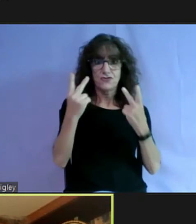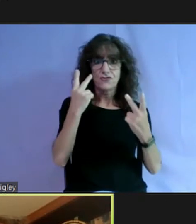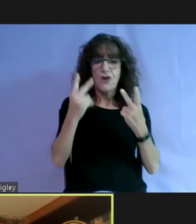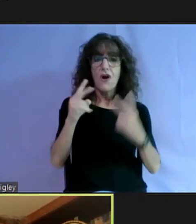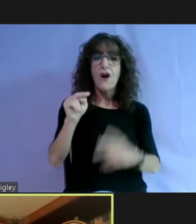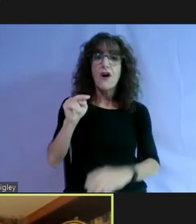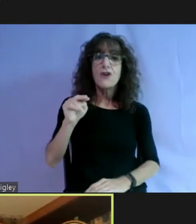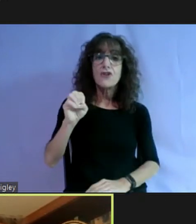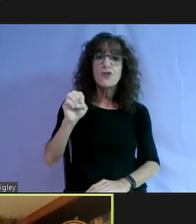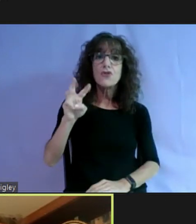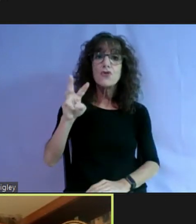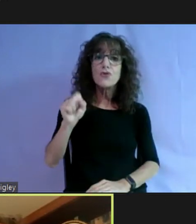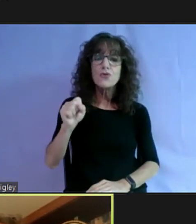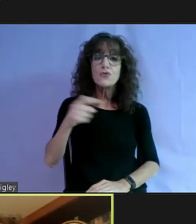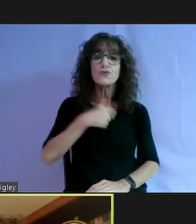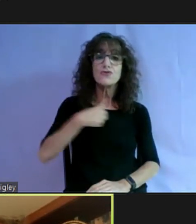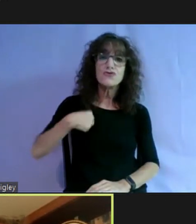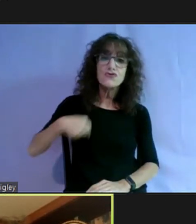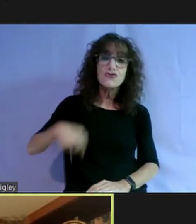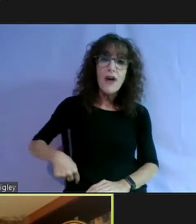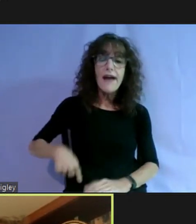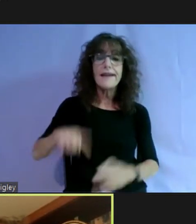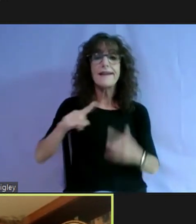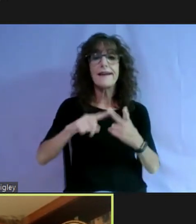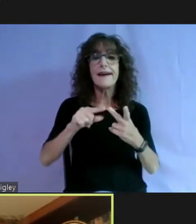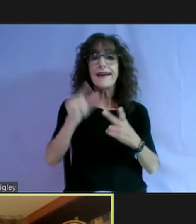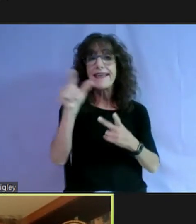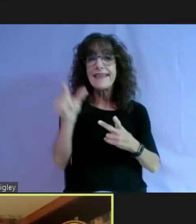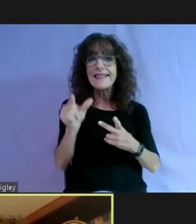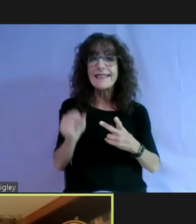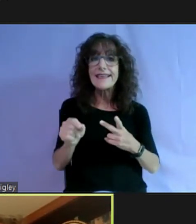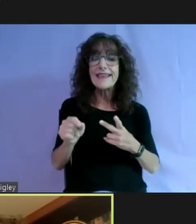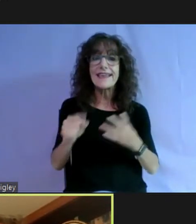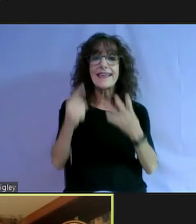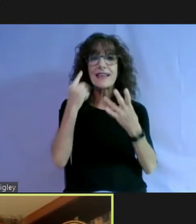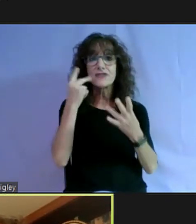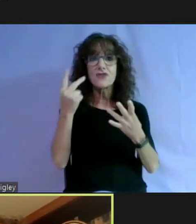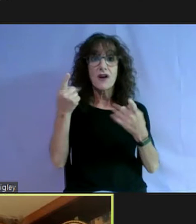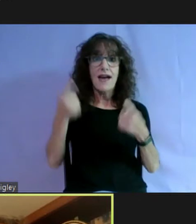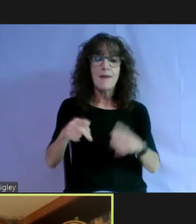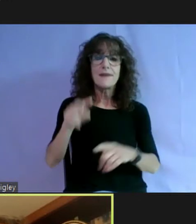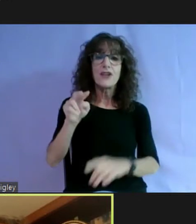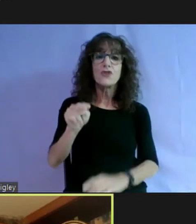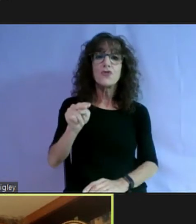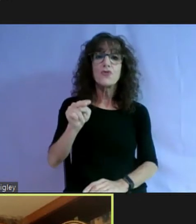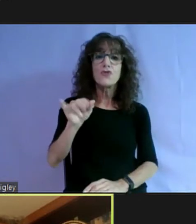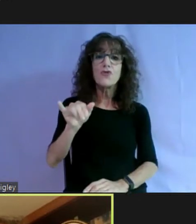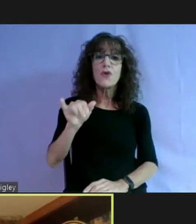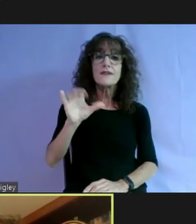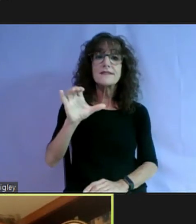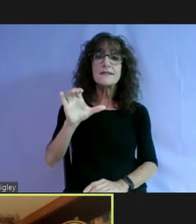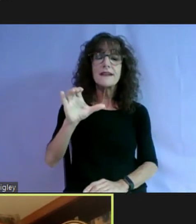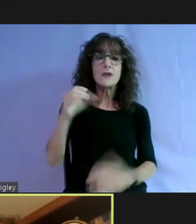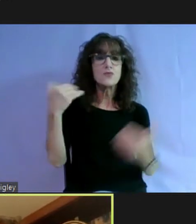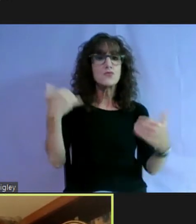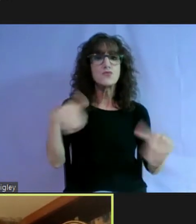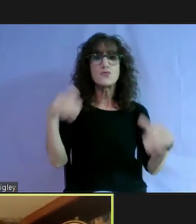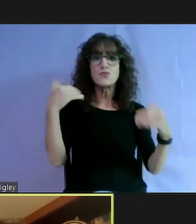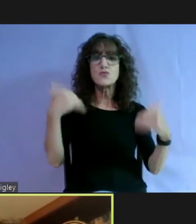China, what we'd seen in Italy, and what we saw happening in New York City. And it was very ominous. And we